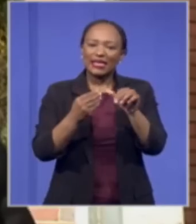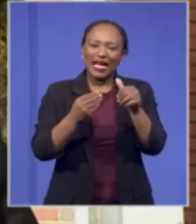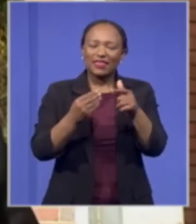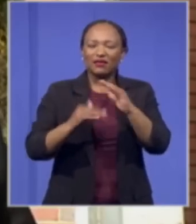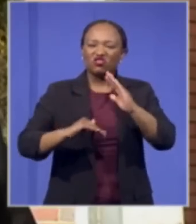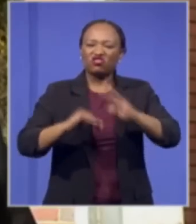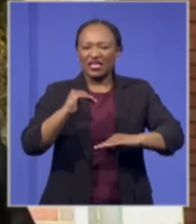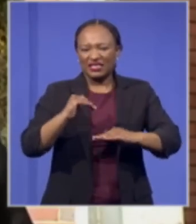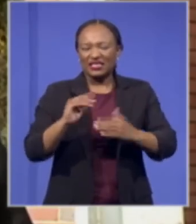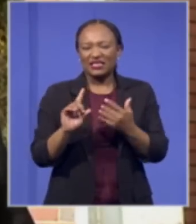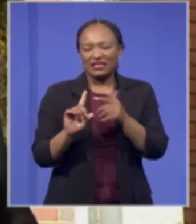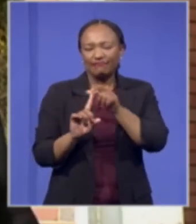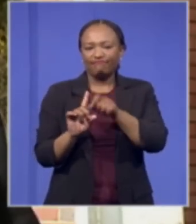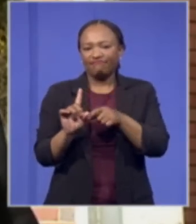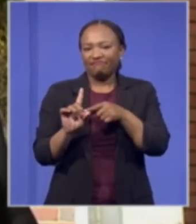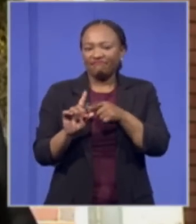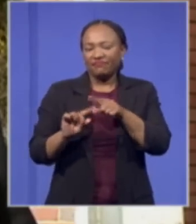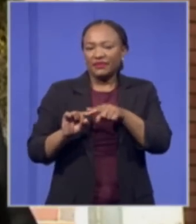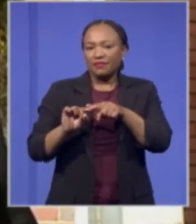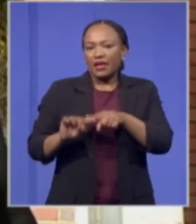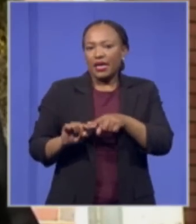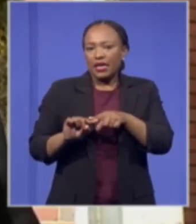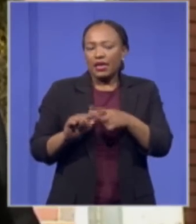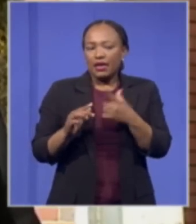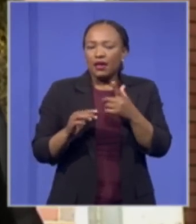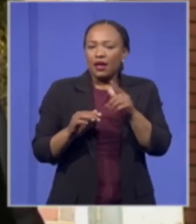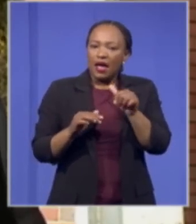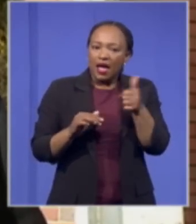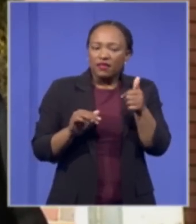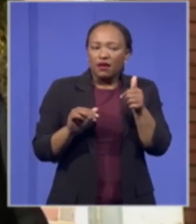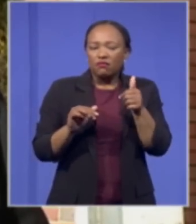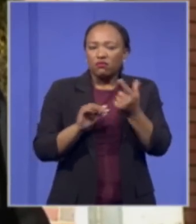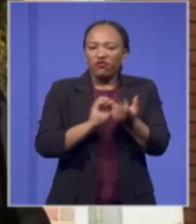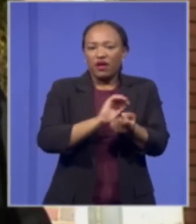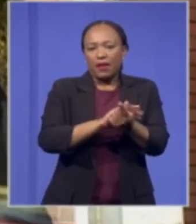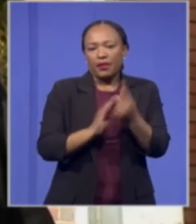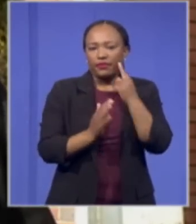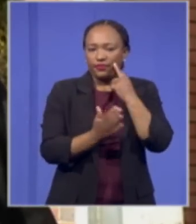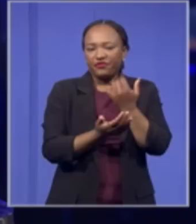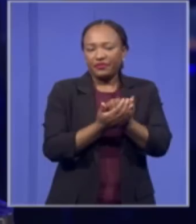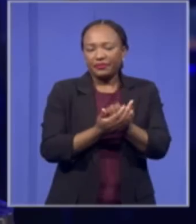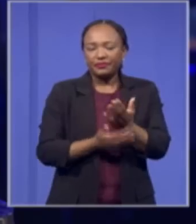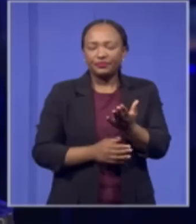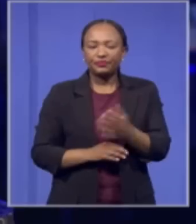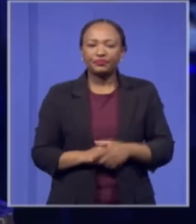added based on the progress or any other developments in this matter.